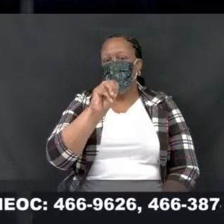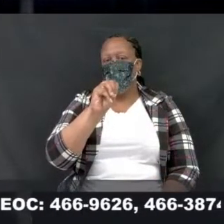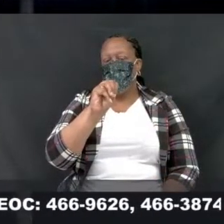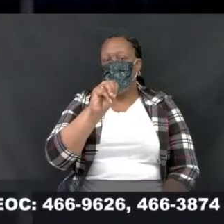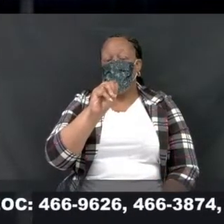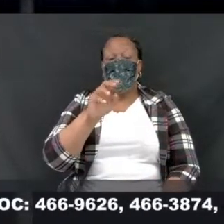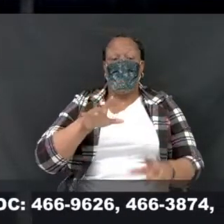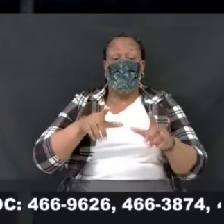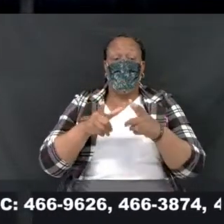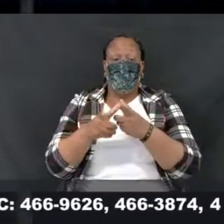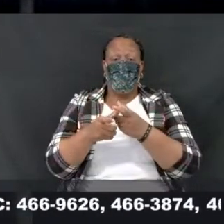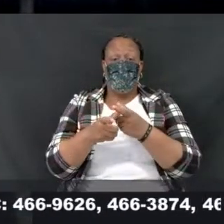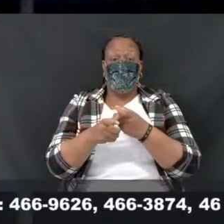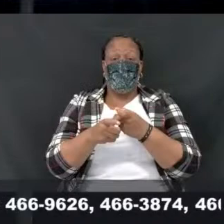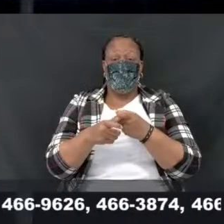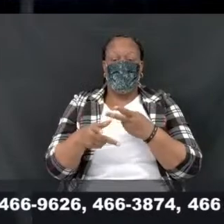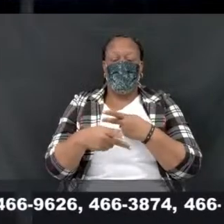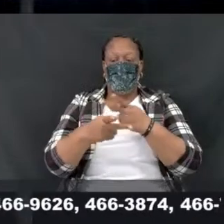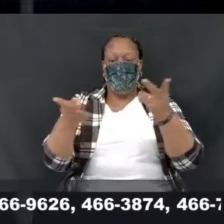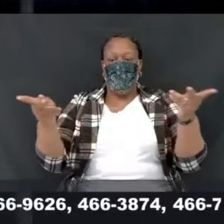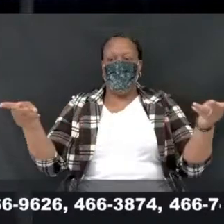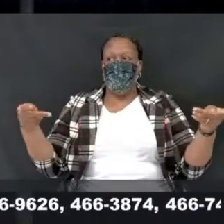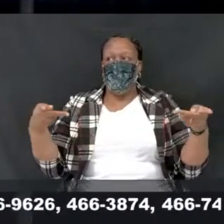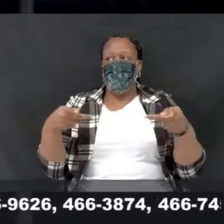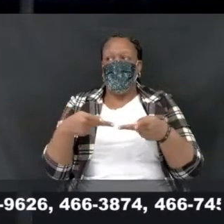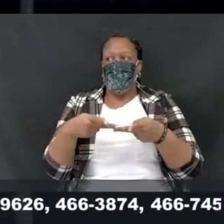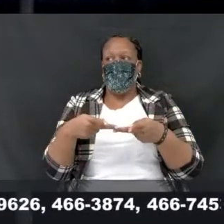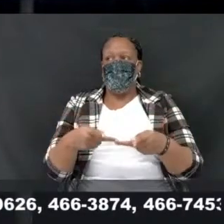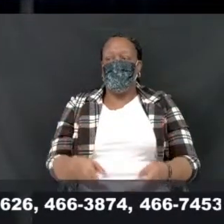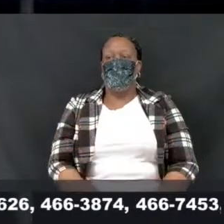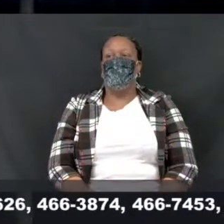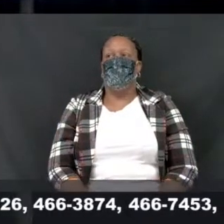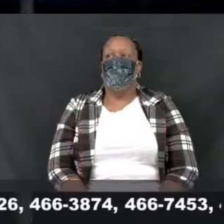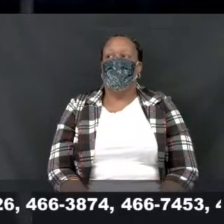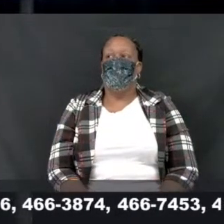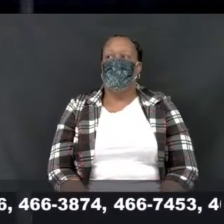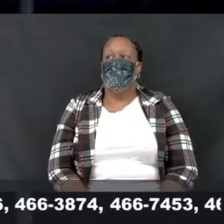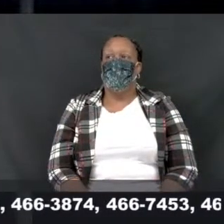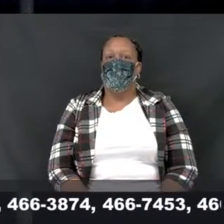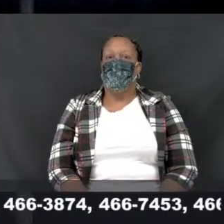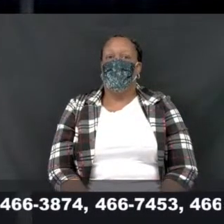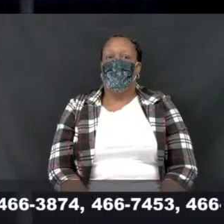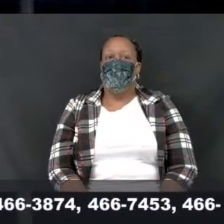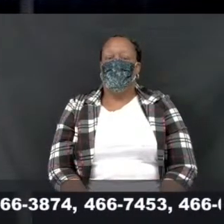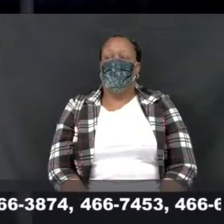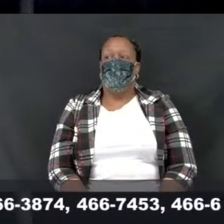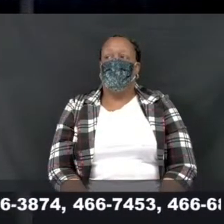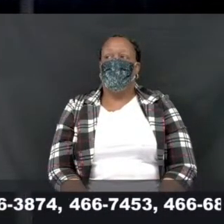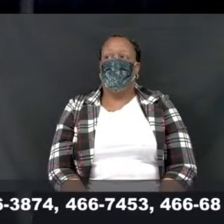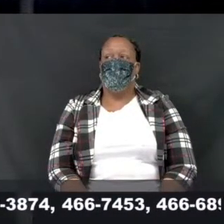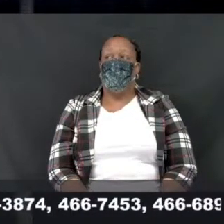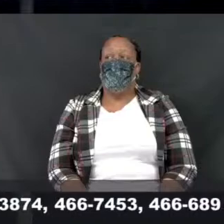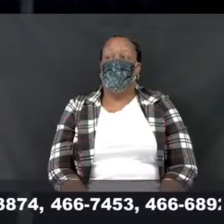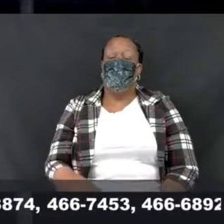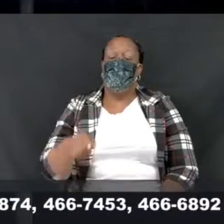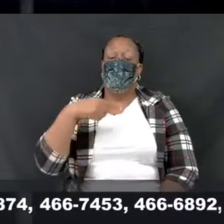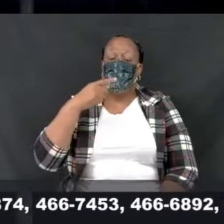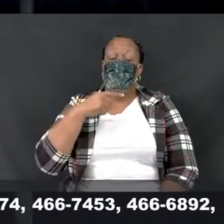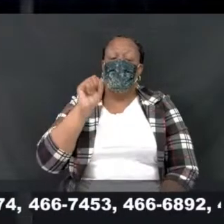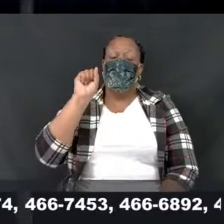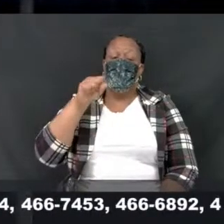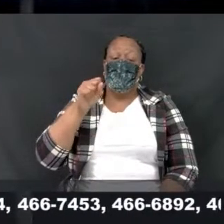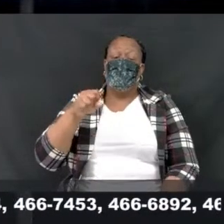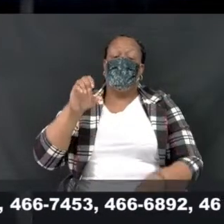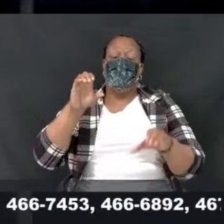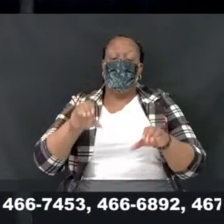I am pleased to announce to you that the Cabinet has approved the hosting of St. Kitts Music